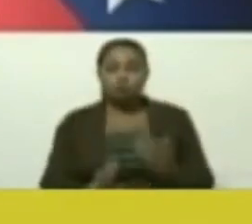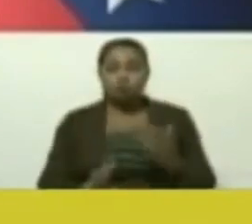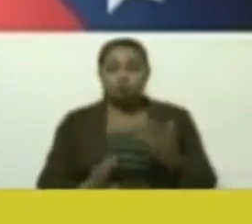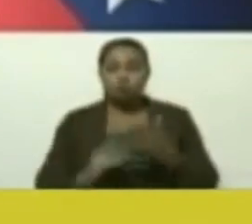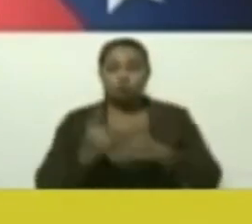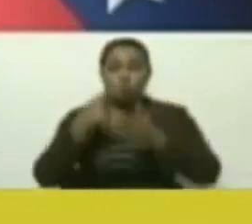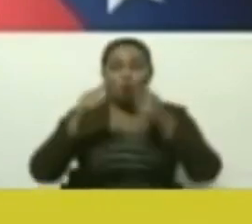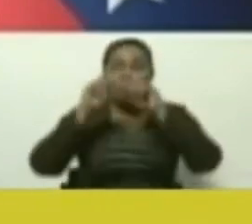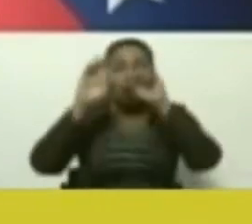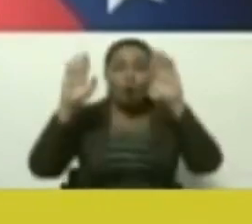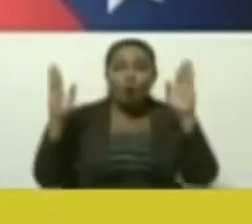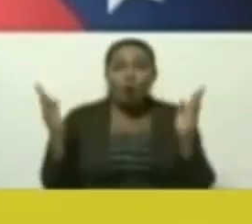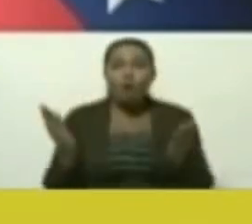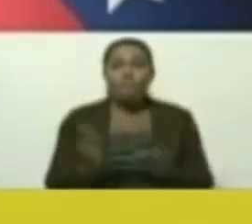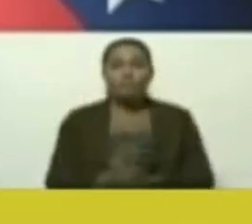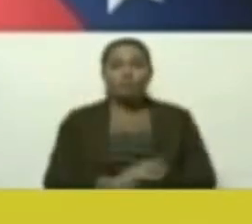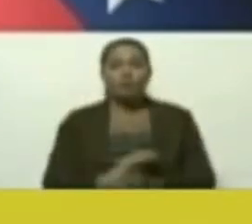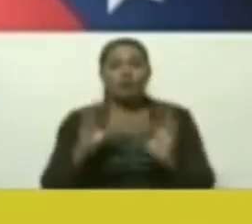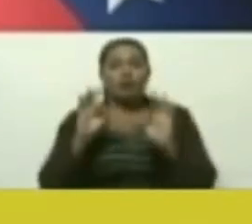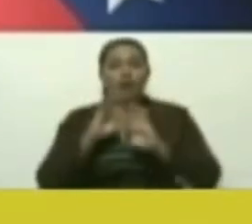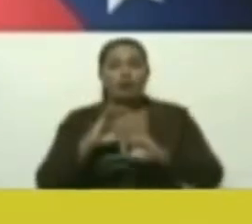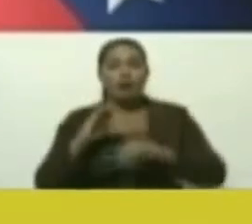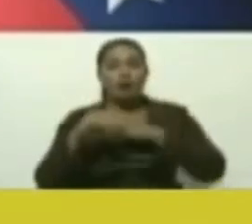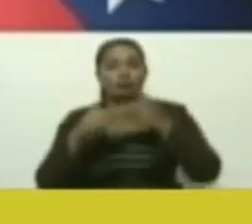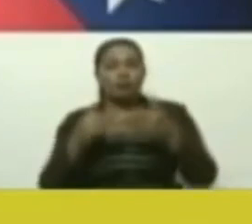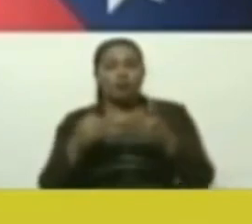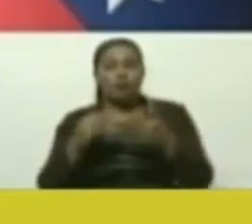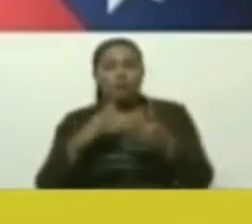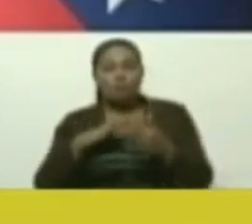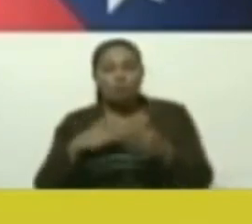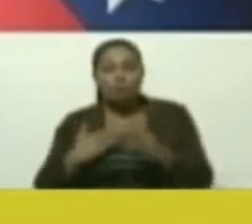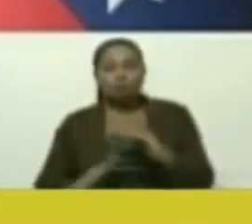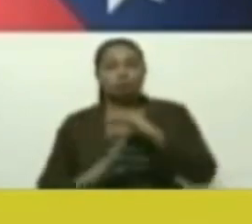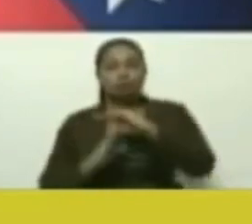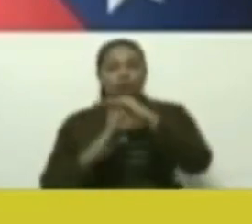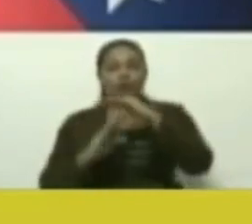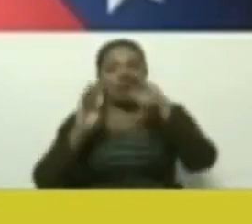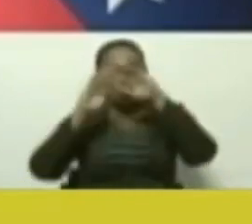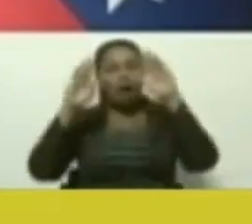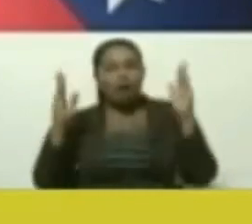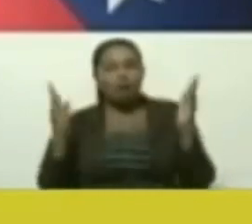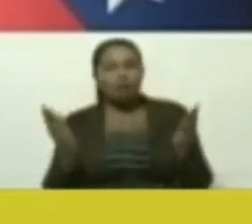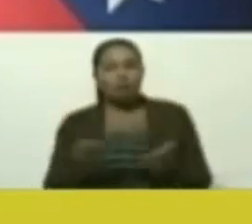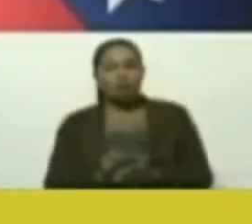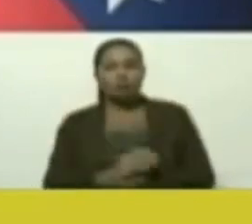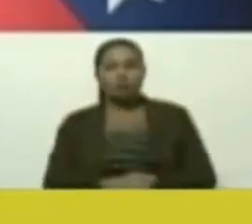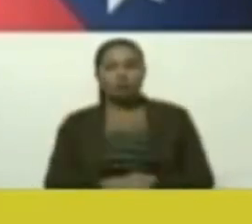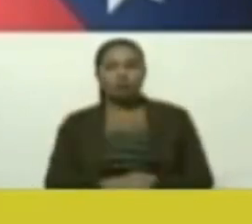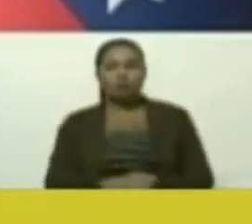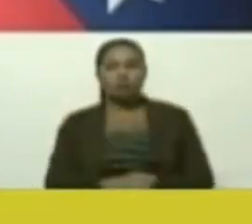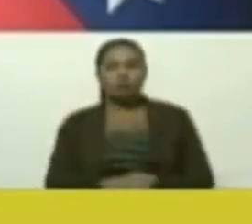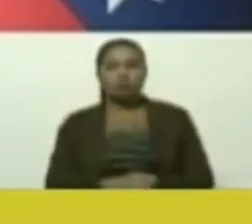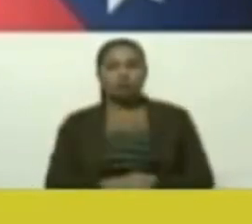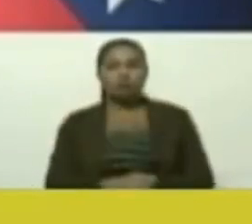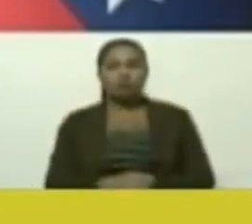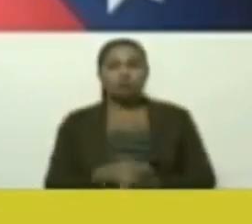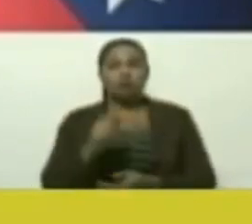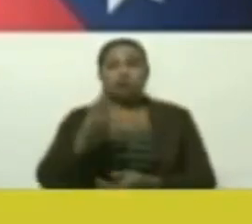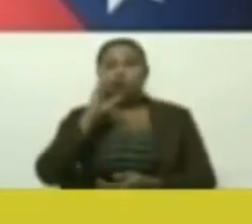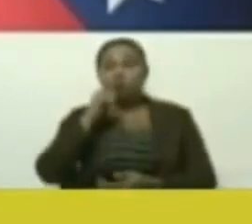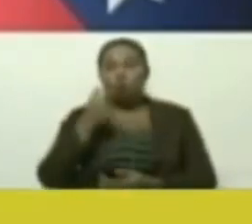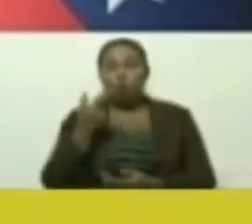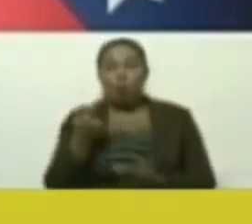is developing now. Nobody can stop this.